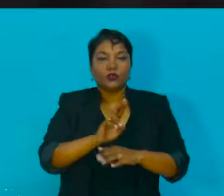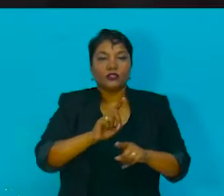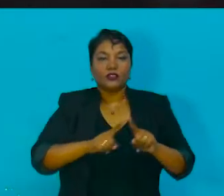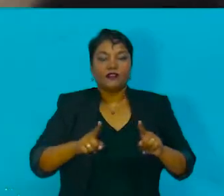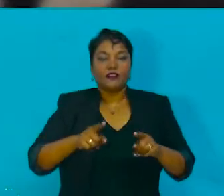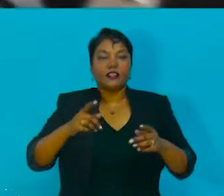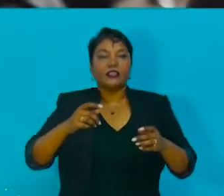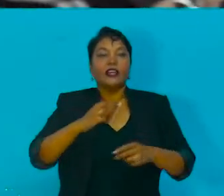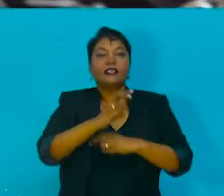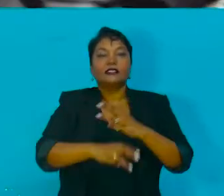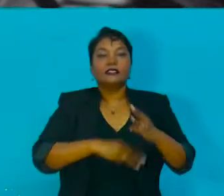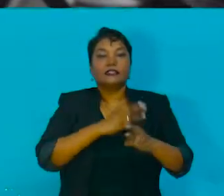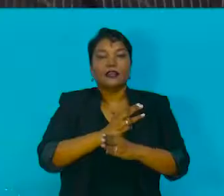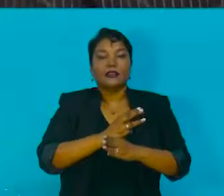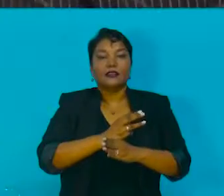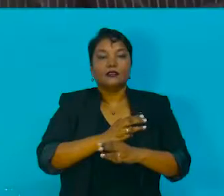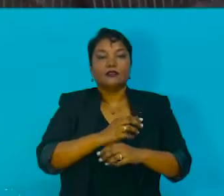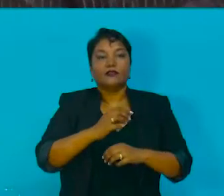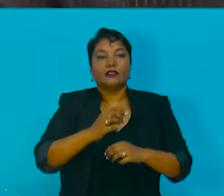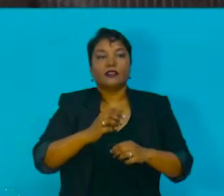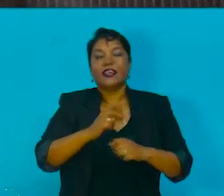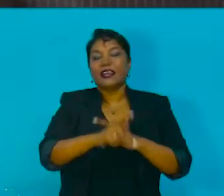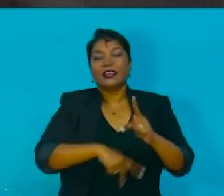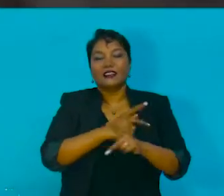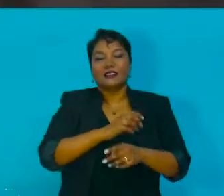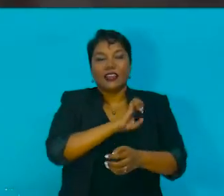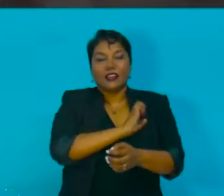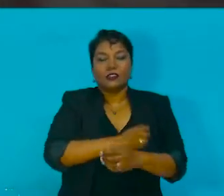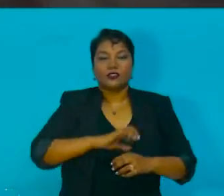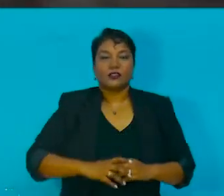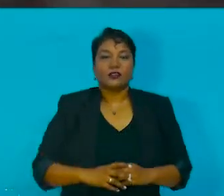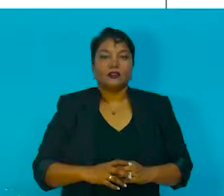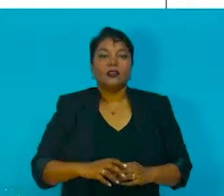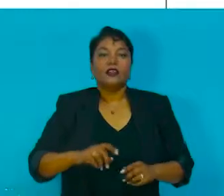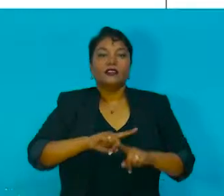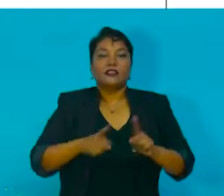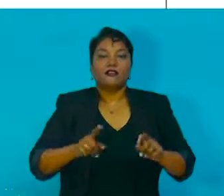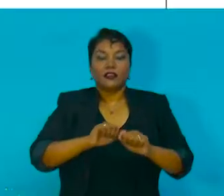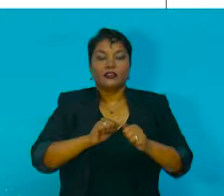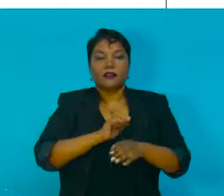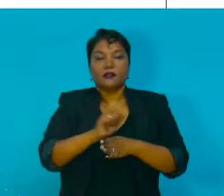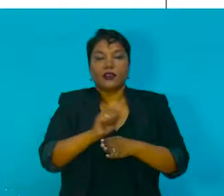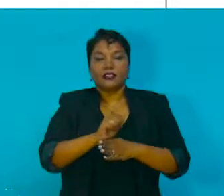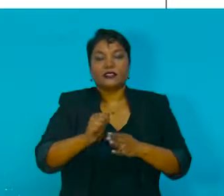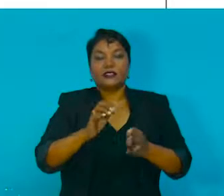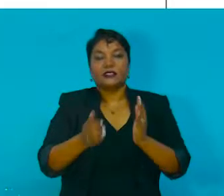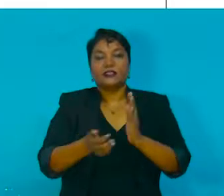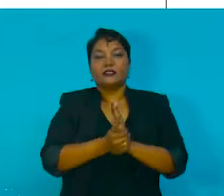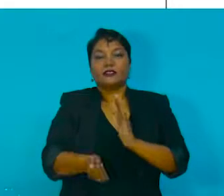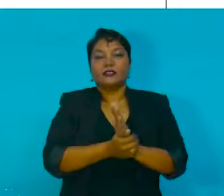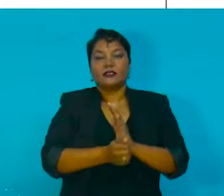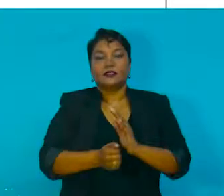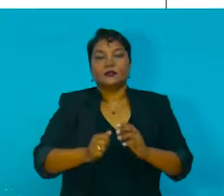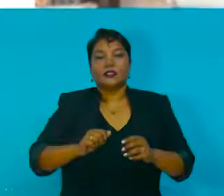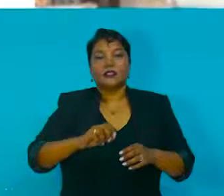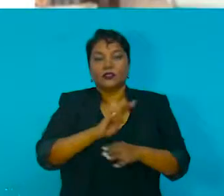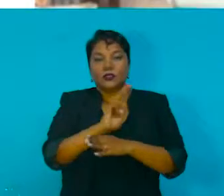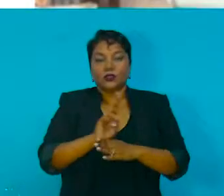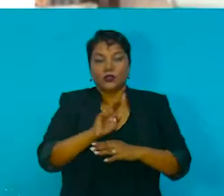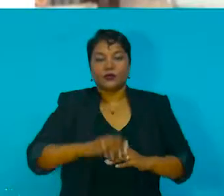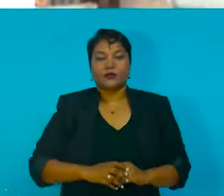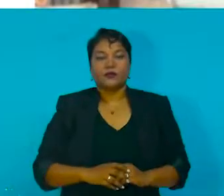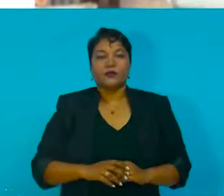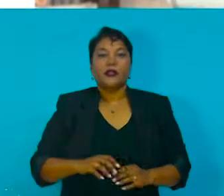demand us to learn more about energy efficiency and introduce new practices and systems, like corporate utility